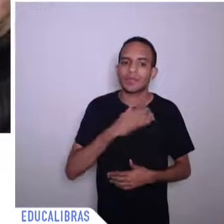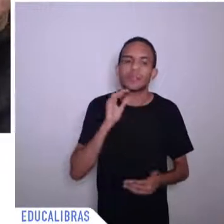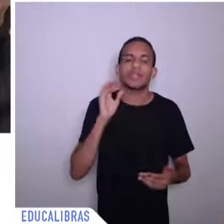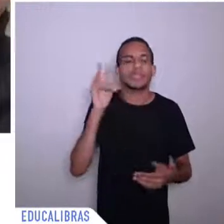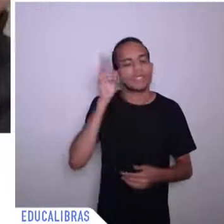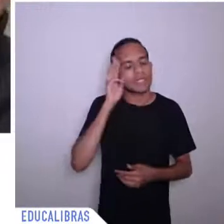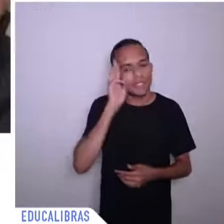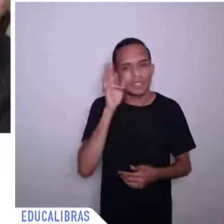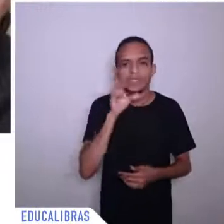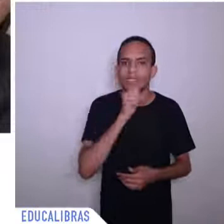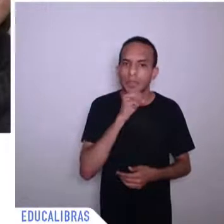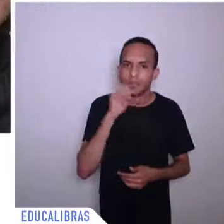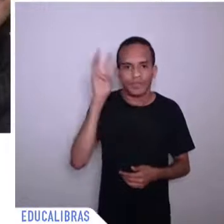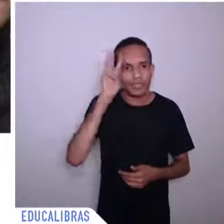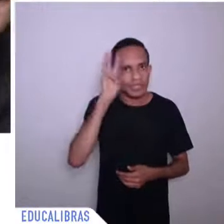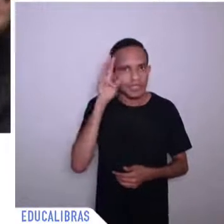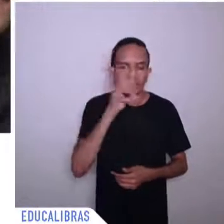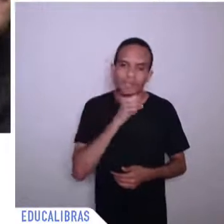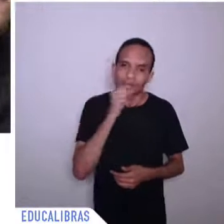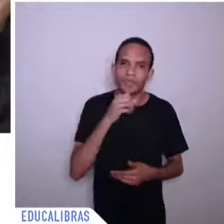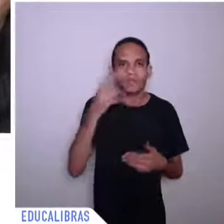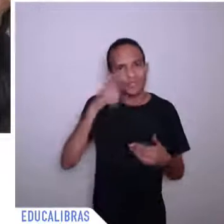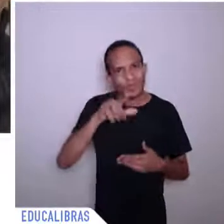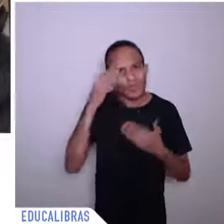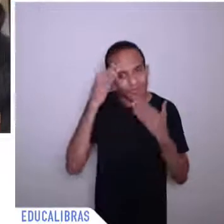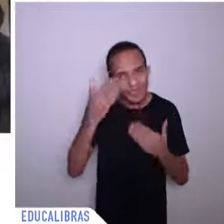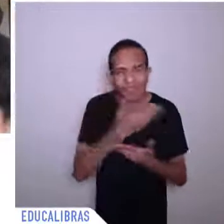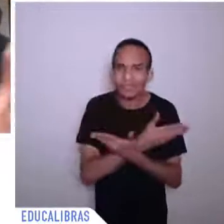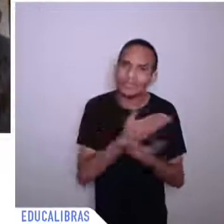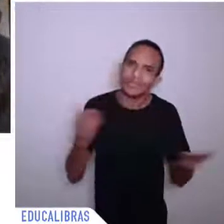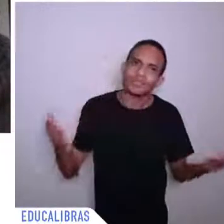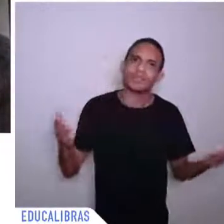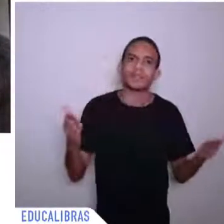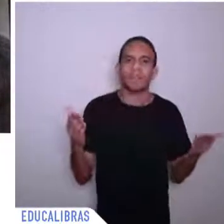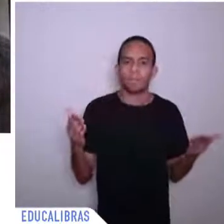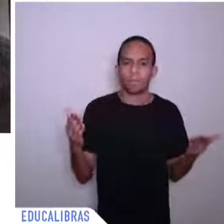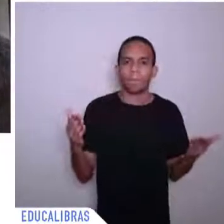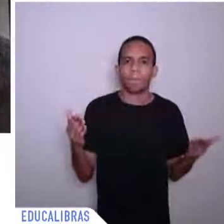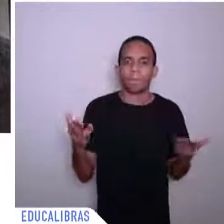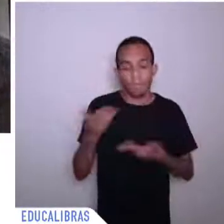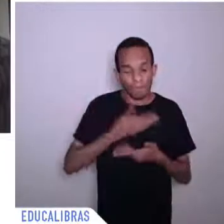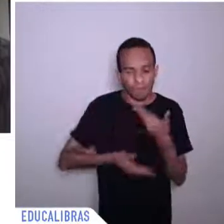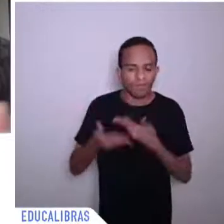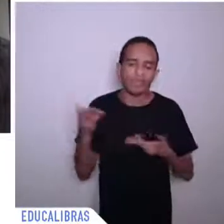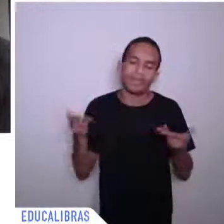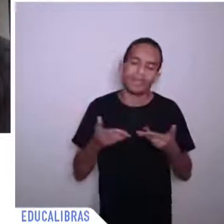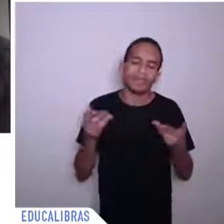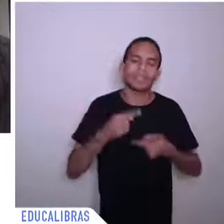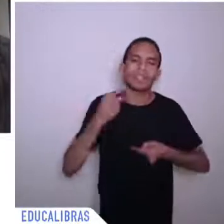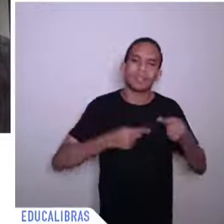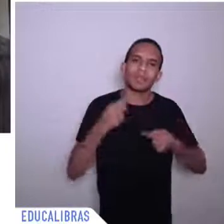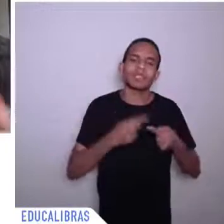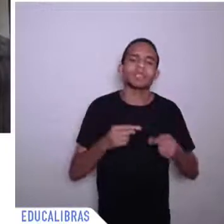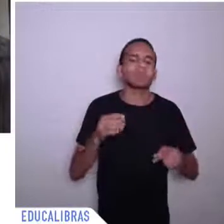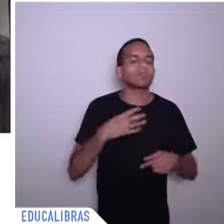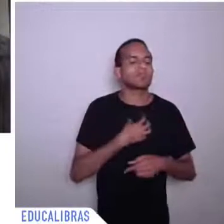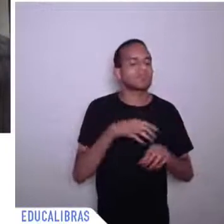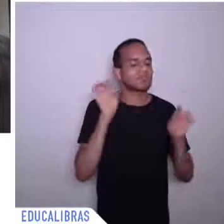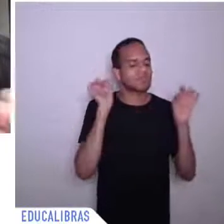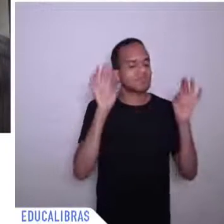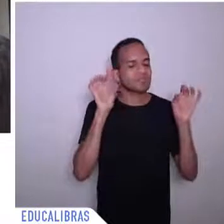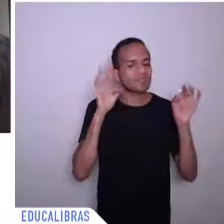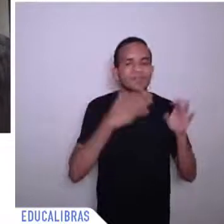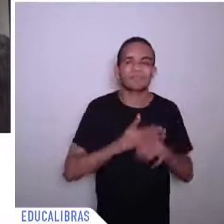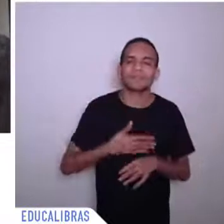total up until the 5th of December, all Tuesdays and Saturdays. So thank you very much once again for taking part of